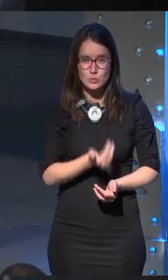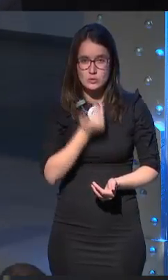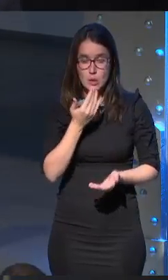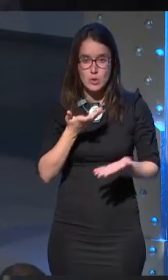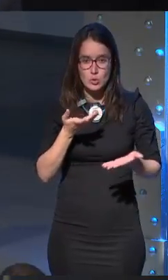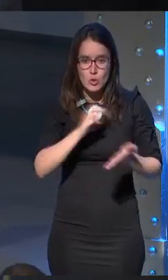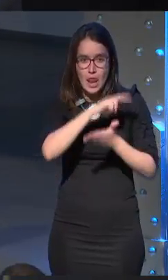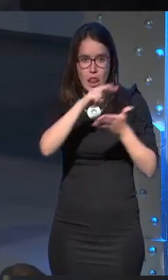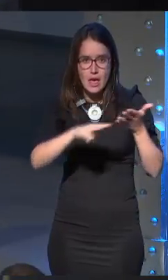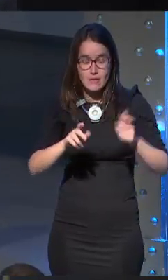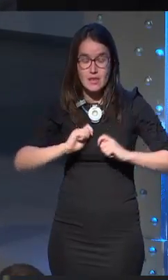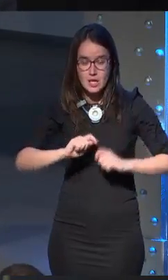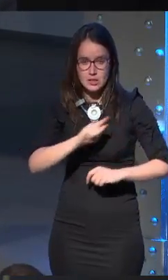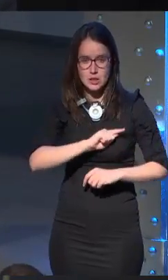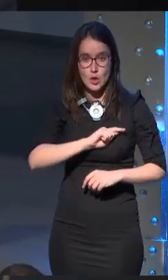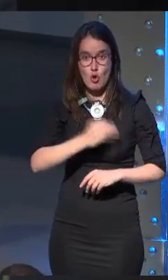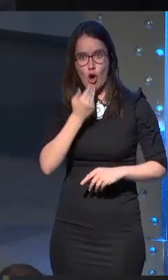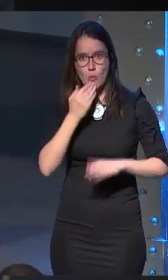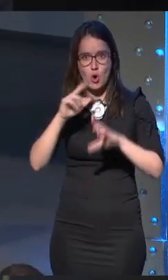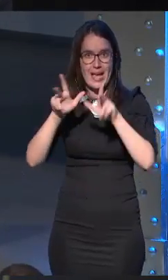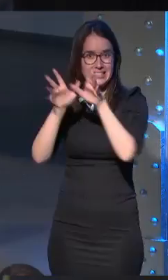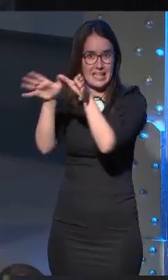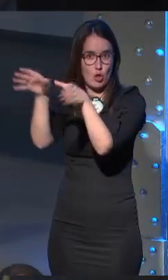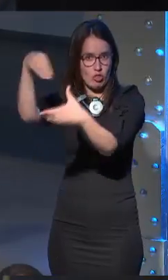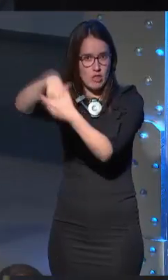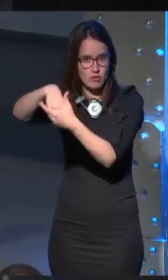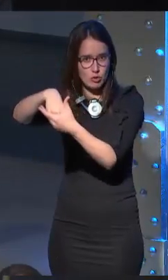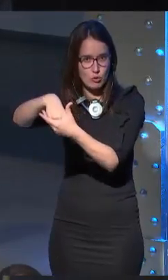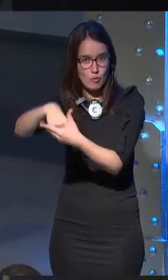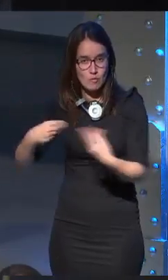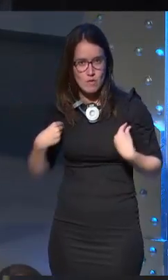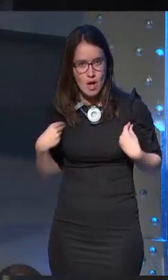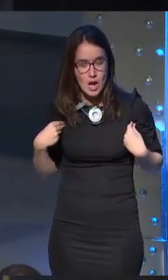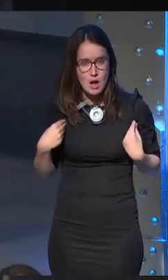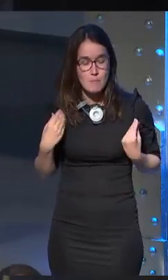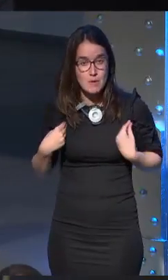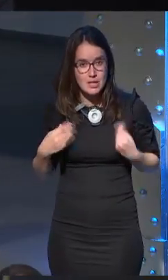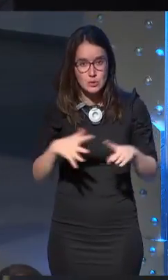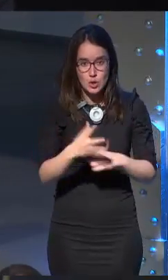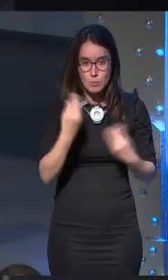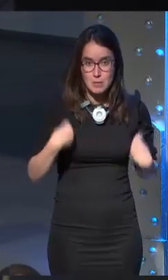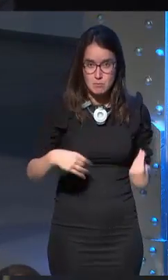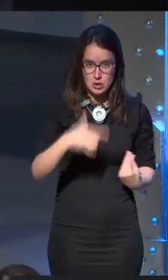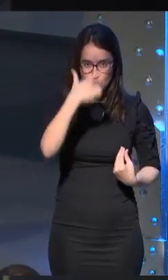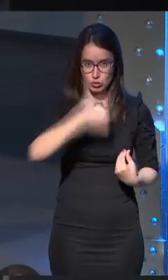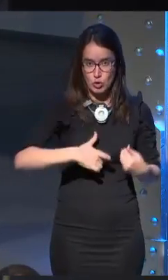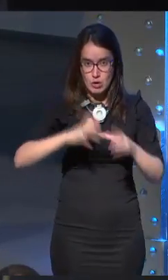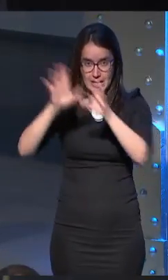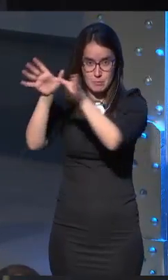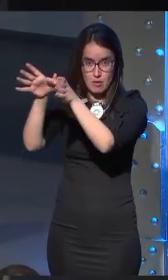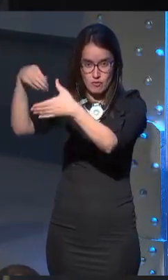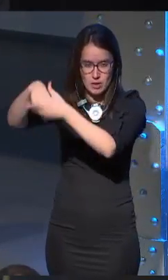or feel like they experienced certain things that I got to experience. And I think the way you do that is being, creative in